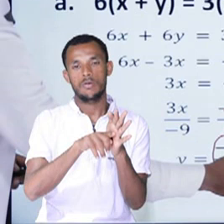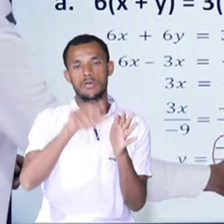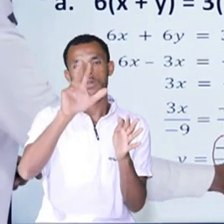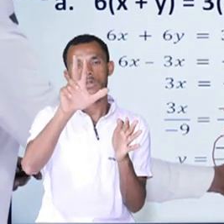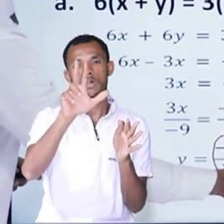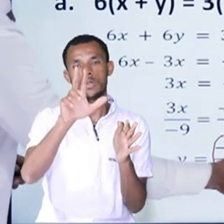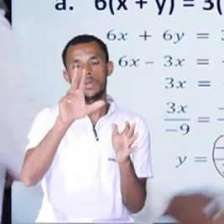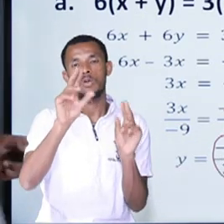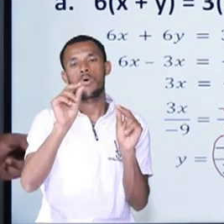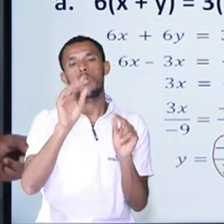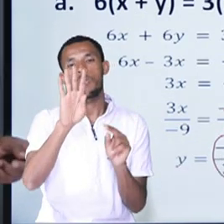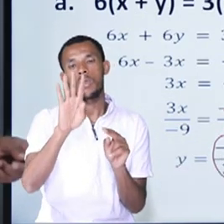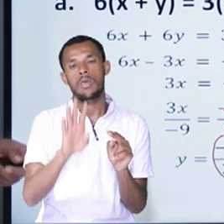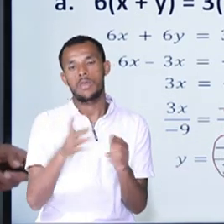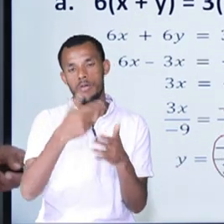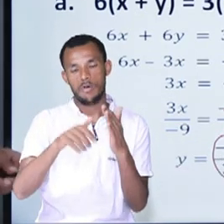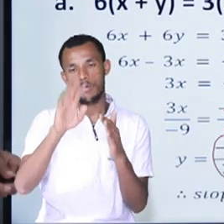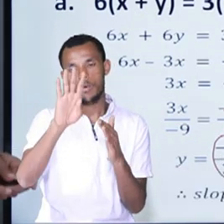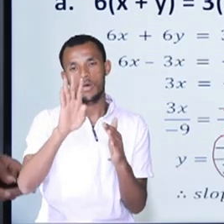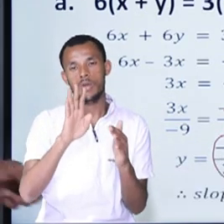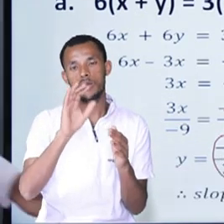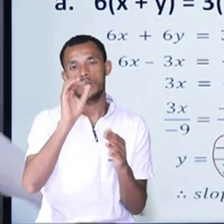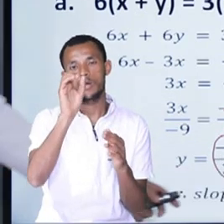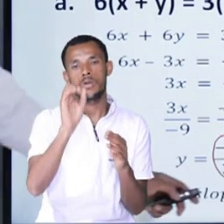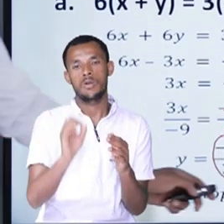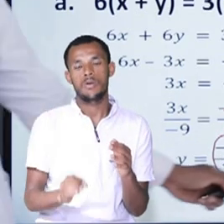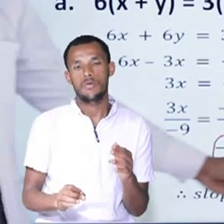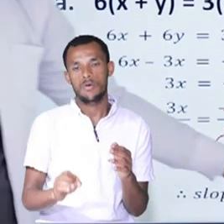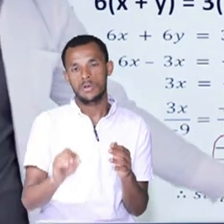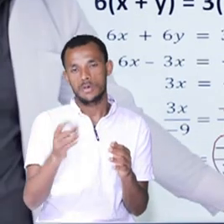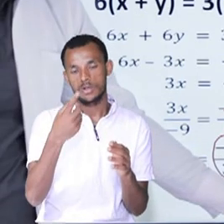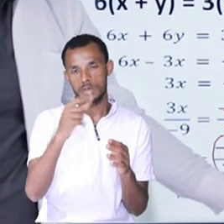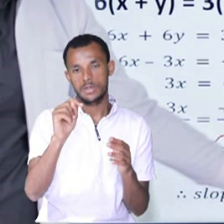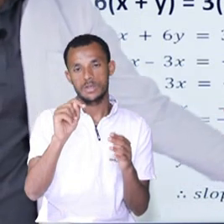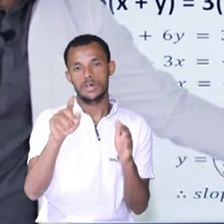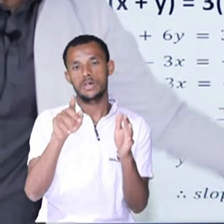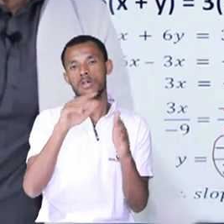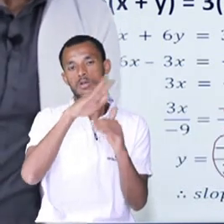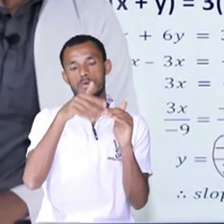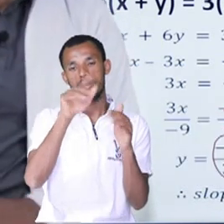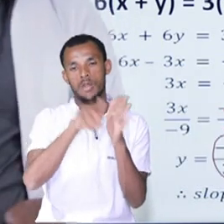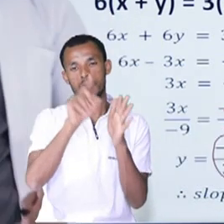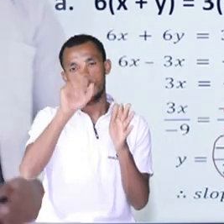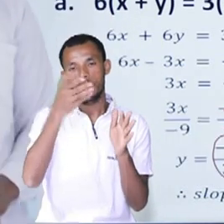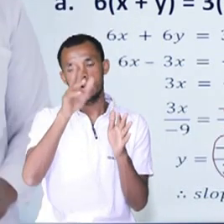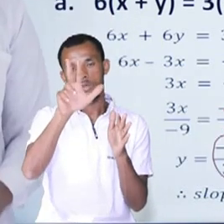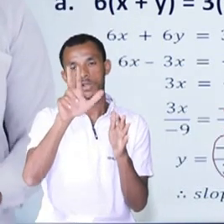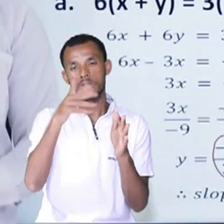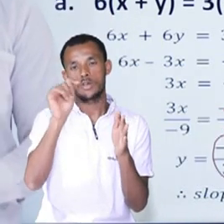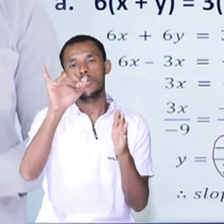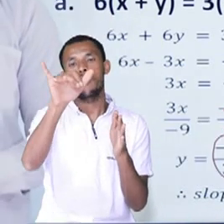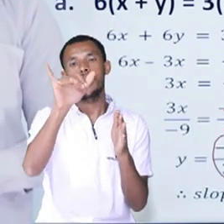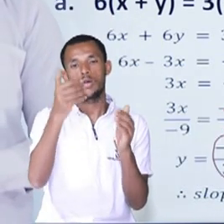there is no b. Therefore, the value of b is 0. Therefore, the slope is negative 1 over 3, and the y-intercept